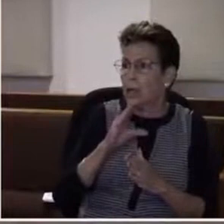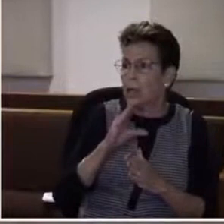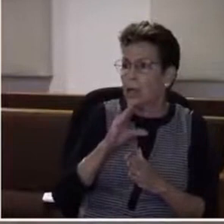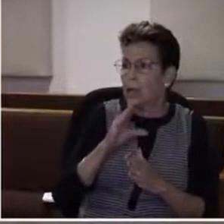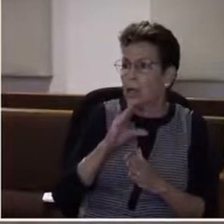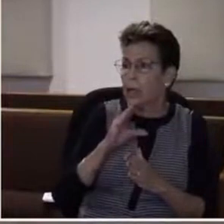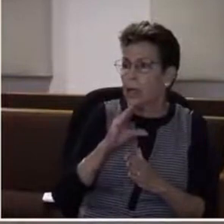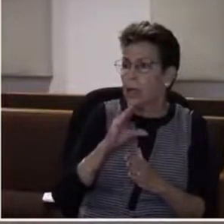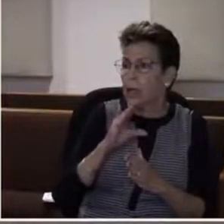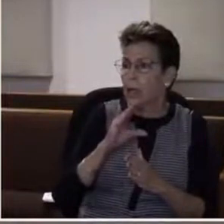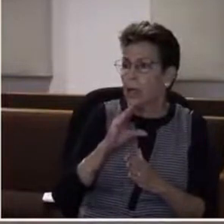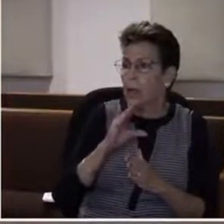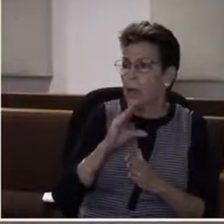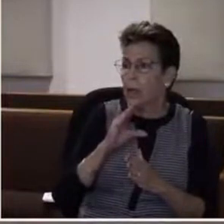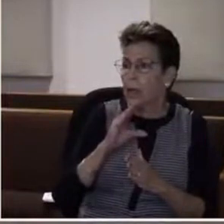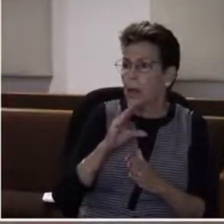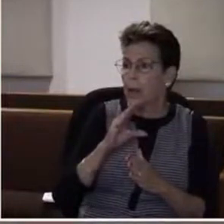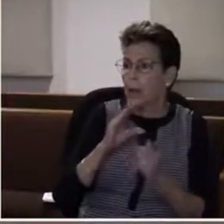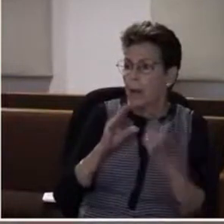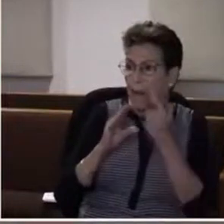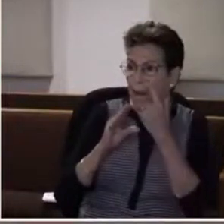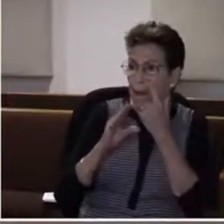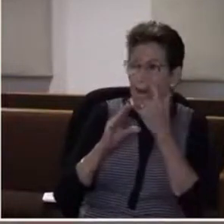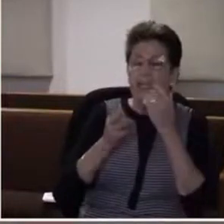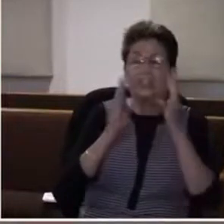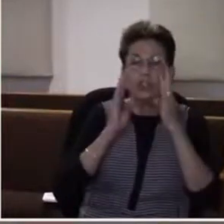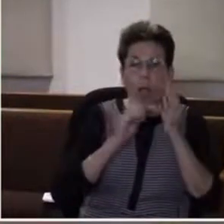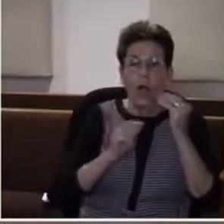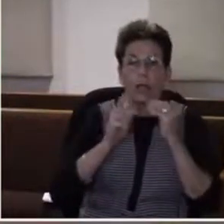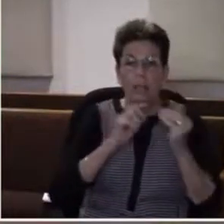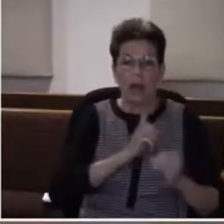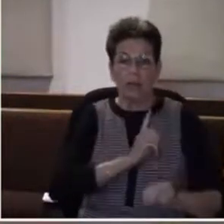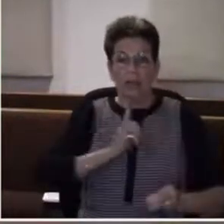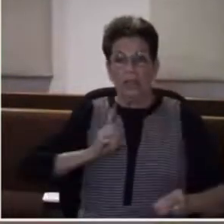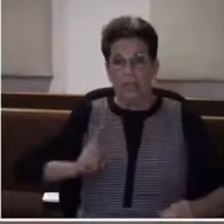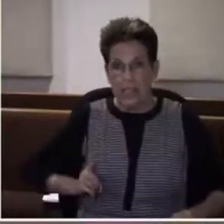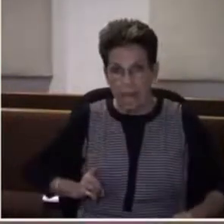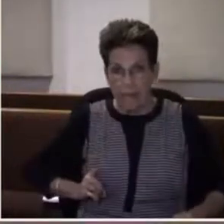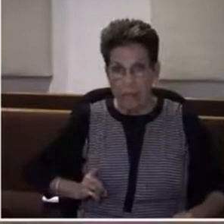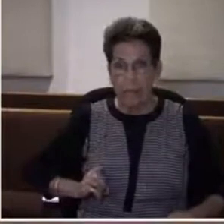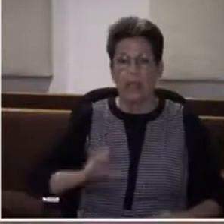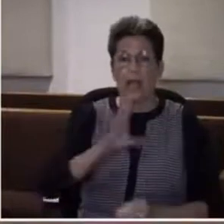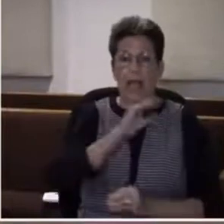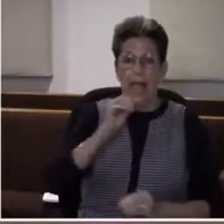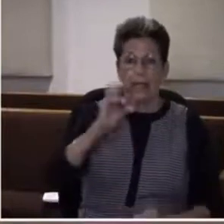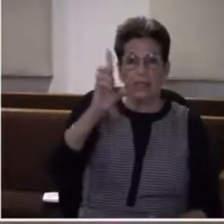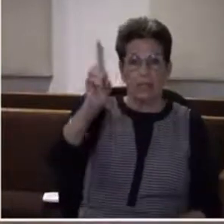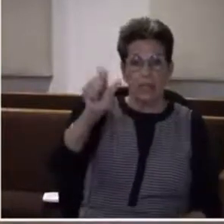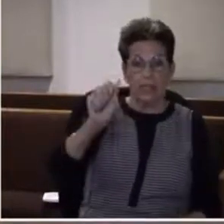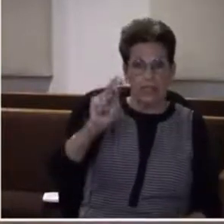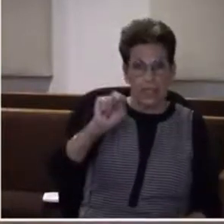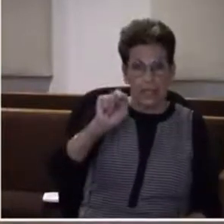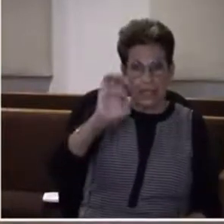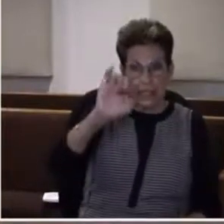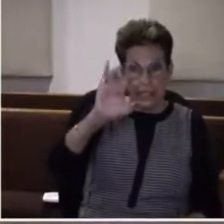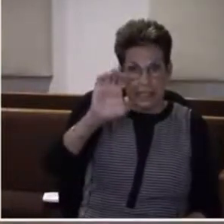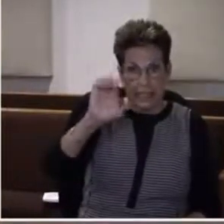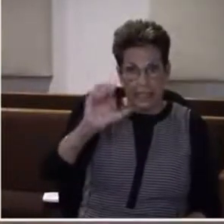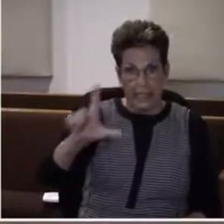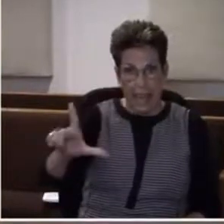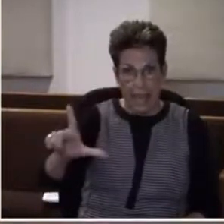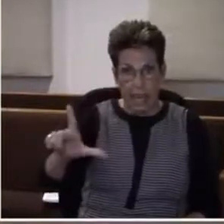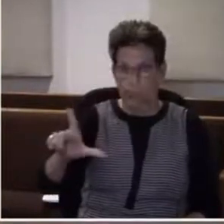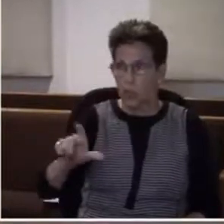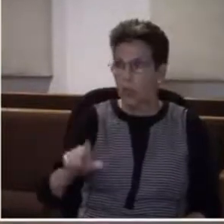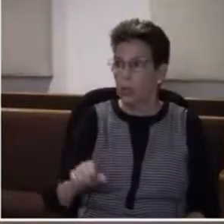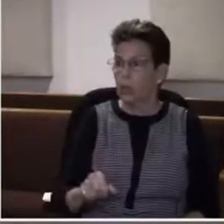We know that would be who? Daniel, right? Quenched the violence of fire, escaped the edge